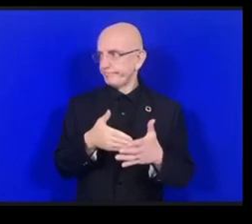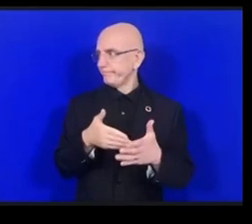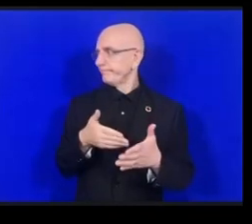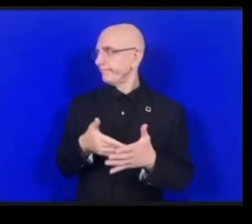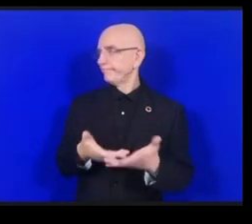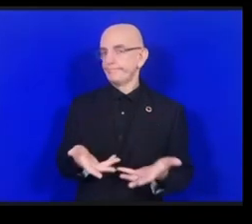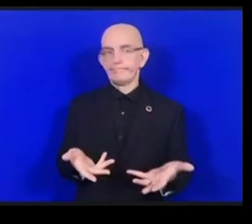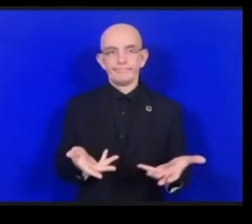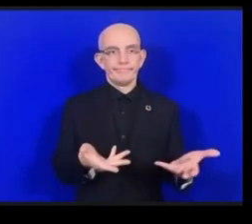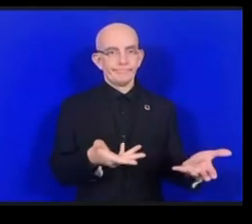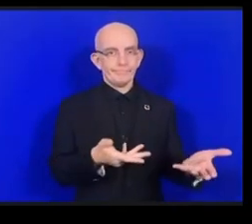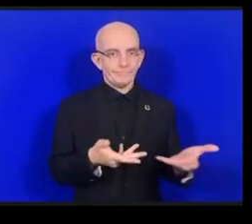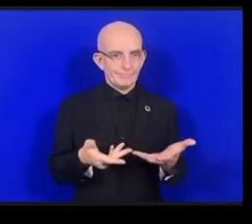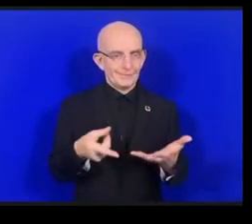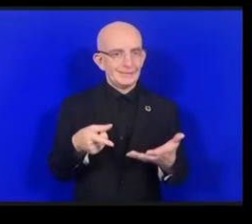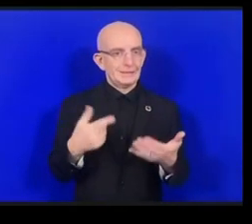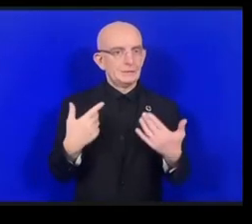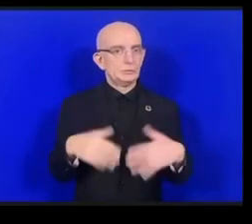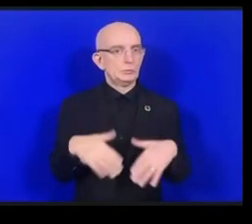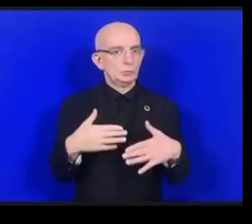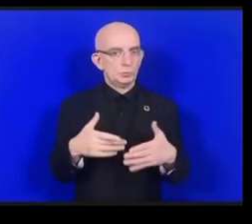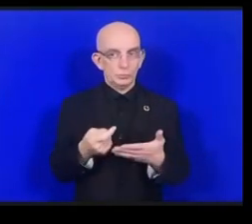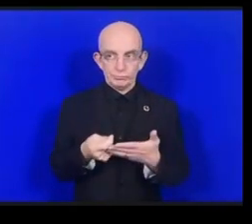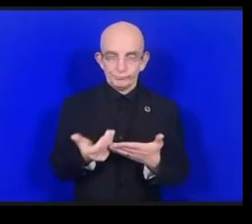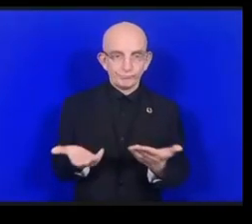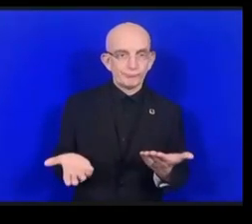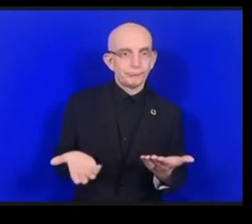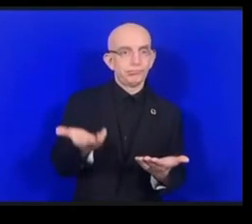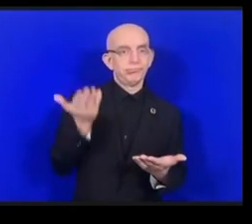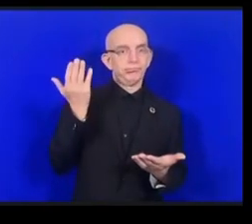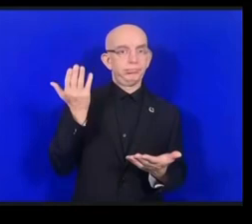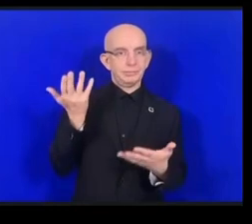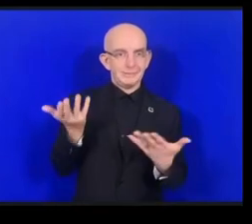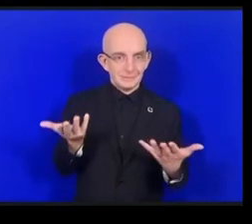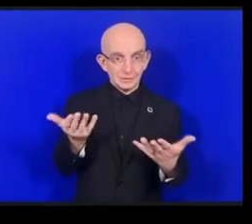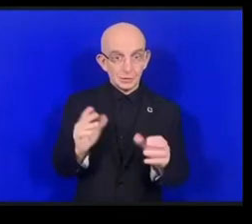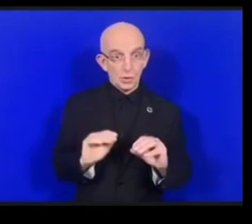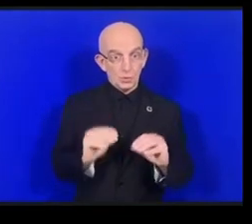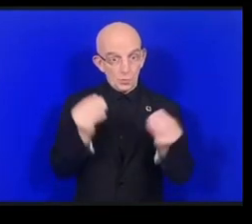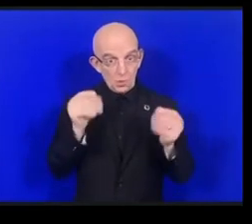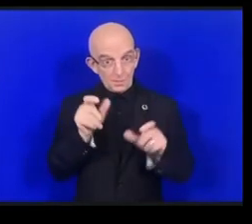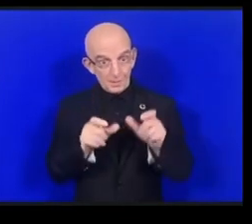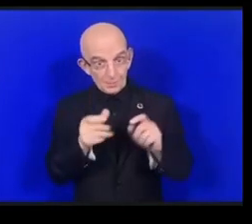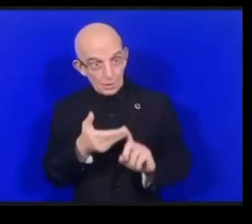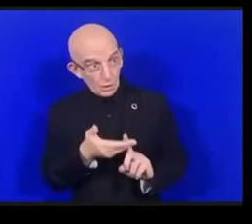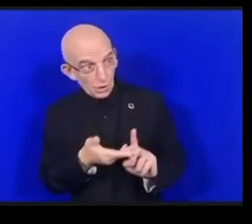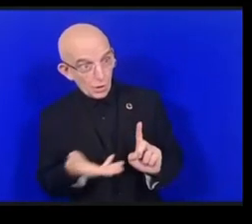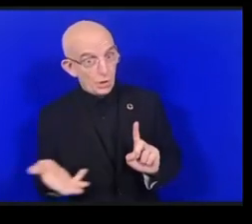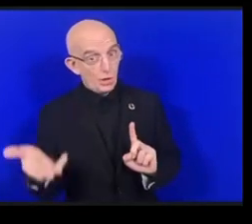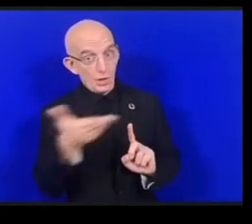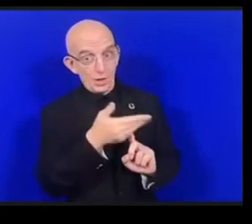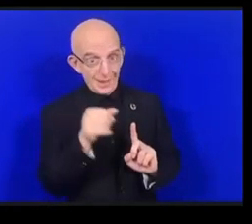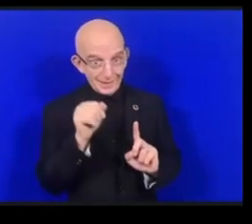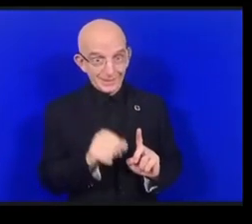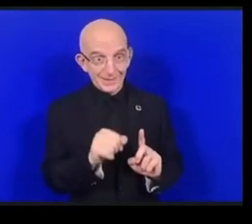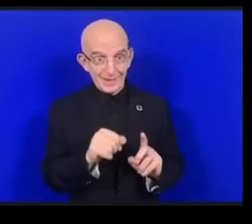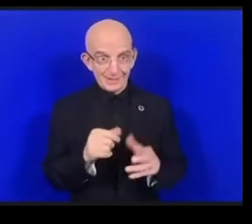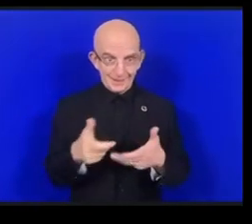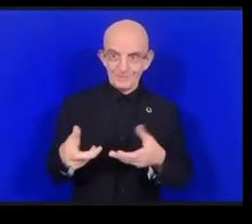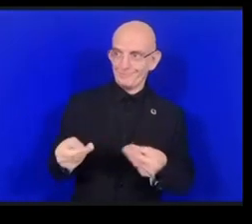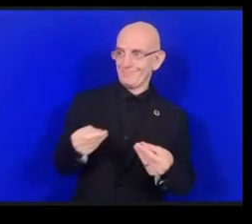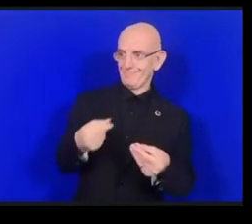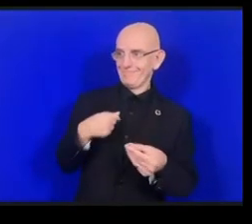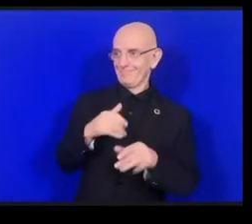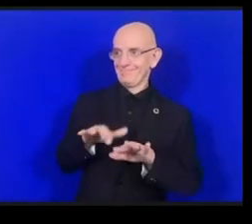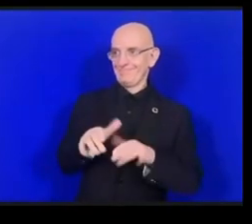are not very easy to get access the internet uh getting access the internet is also uh a part of our life to